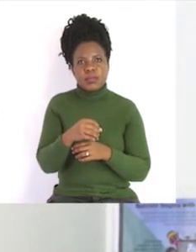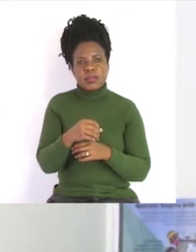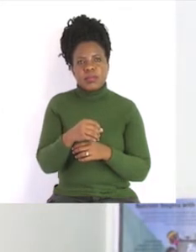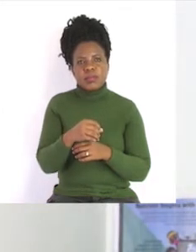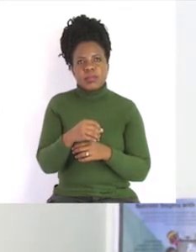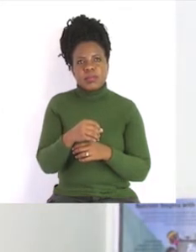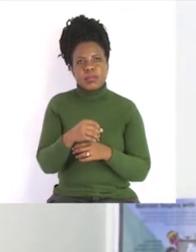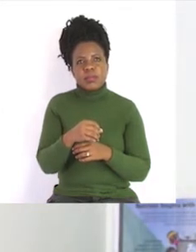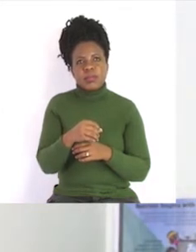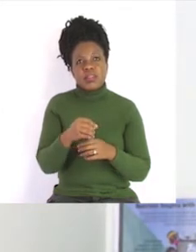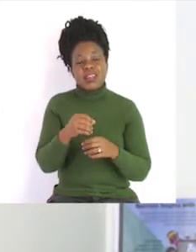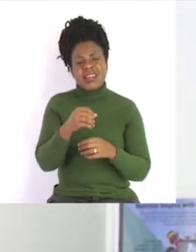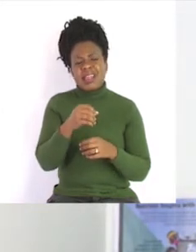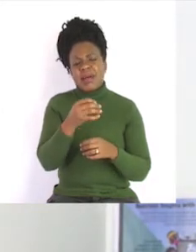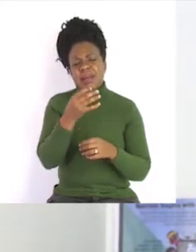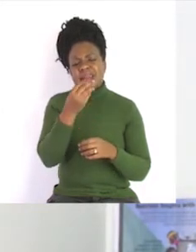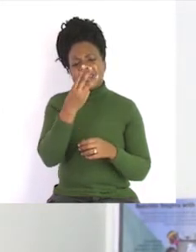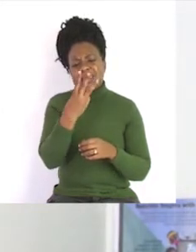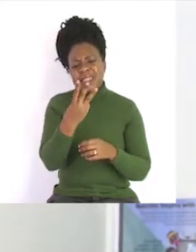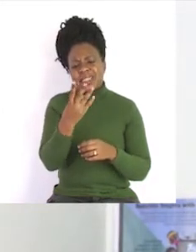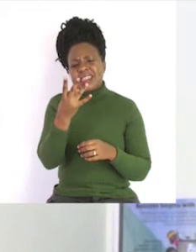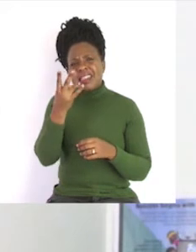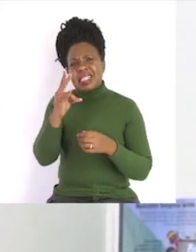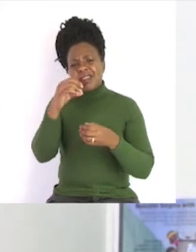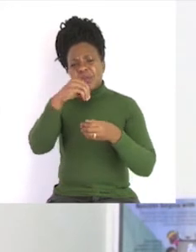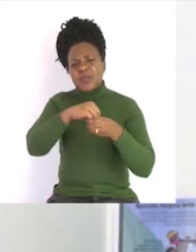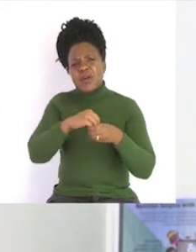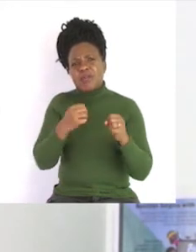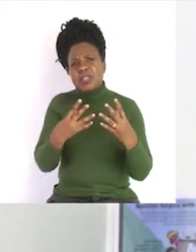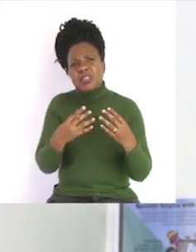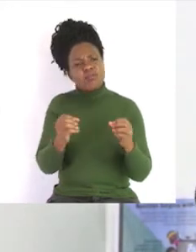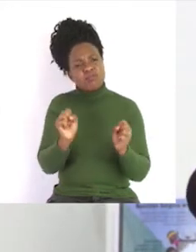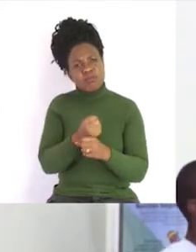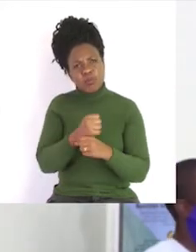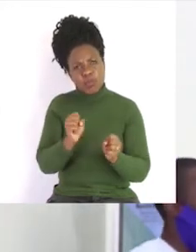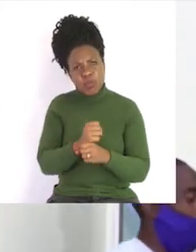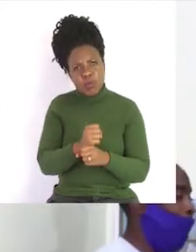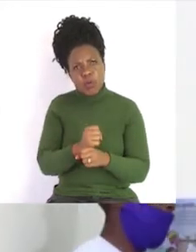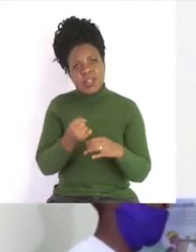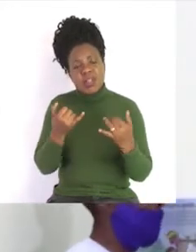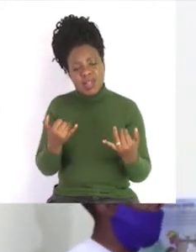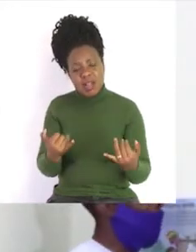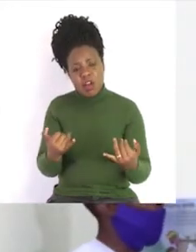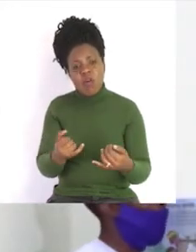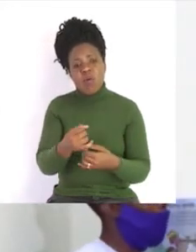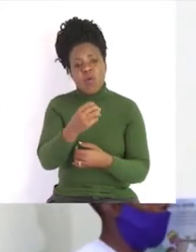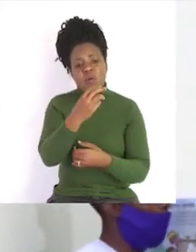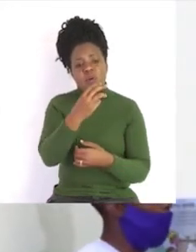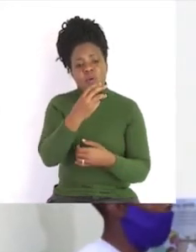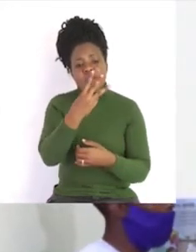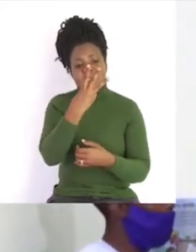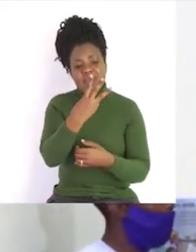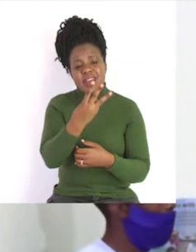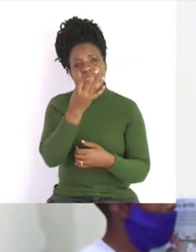3? It can't. How many times does it go into 39? Well, Clarice, you have to help me here. Where is 39 on the